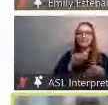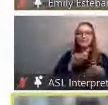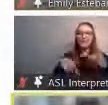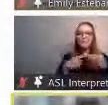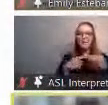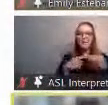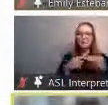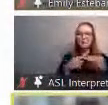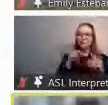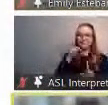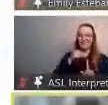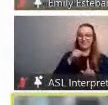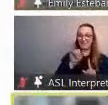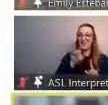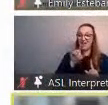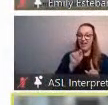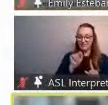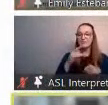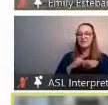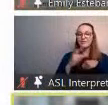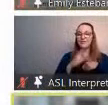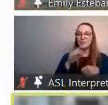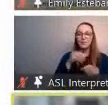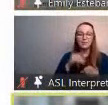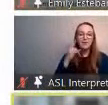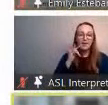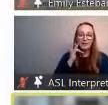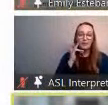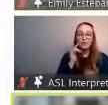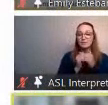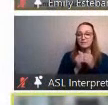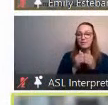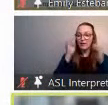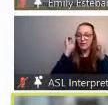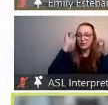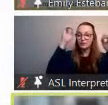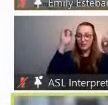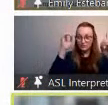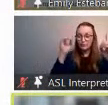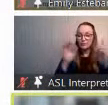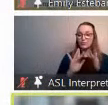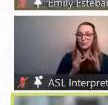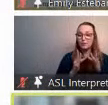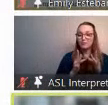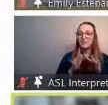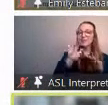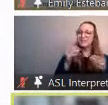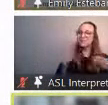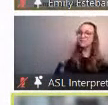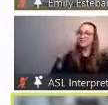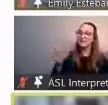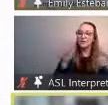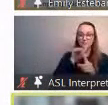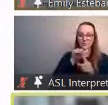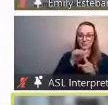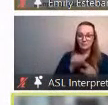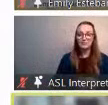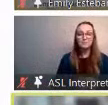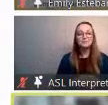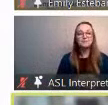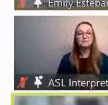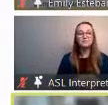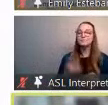Meeting Act are available on the California Educators Together website, which brings me to the next reminder.